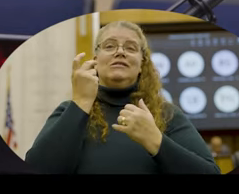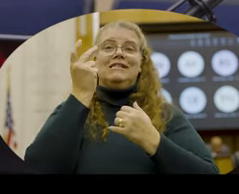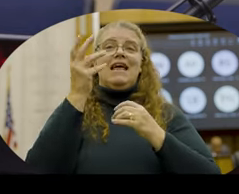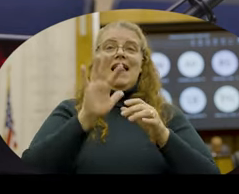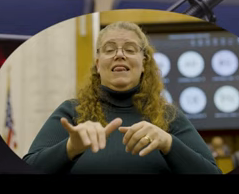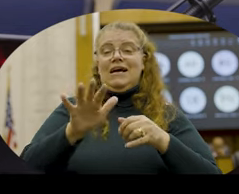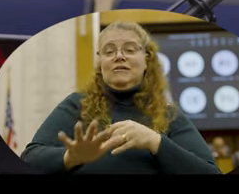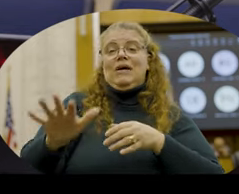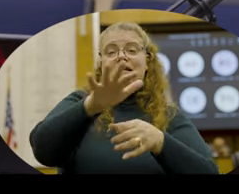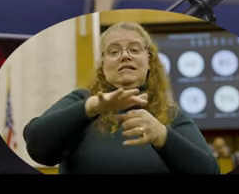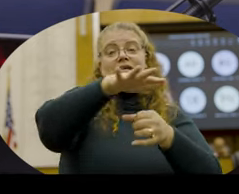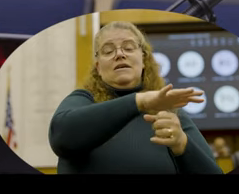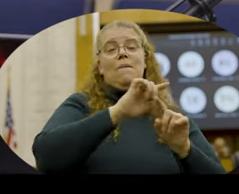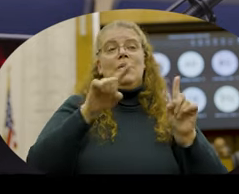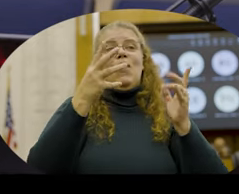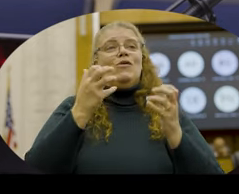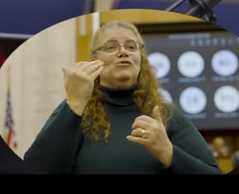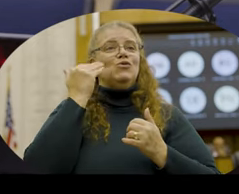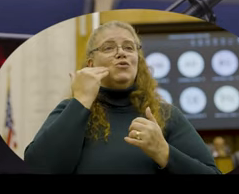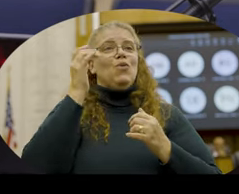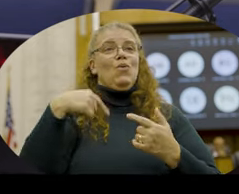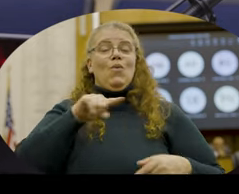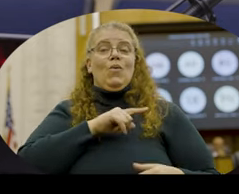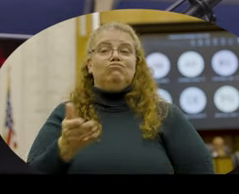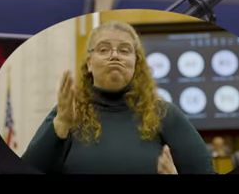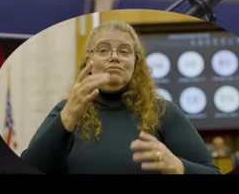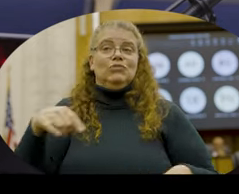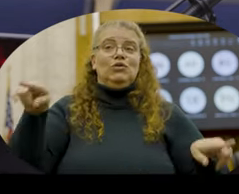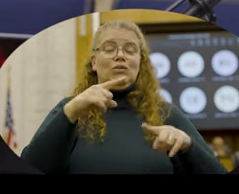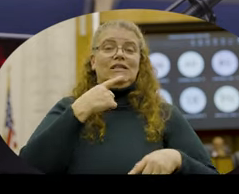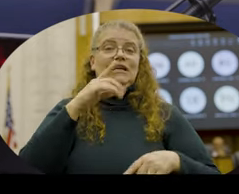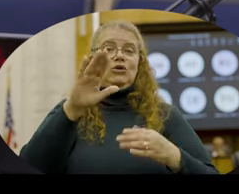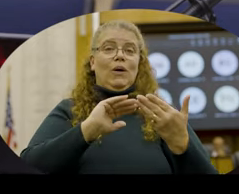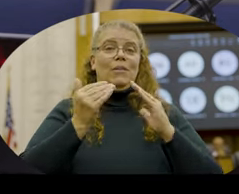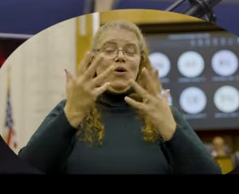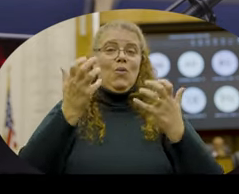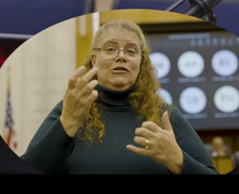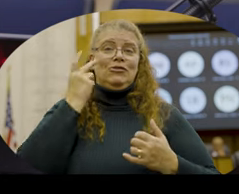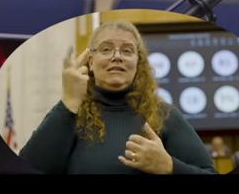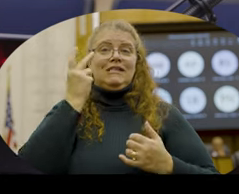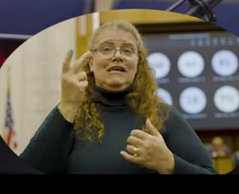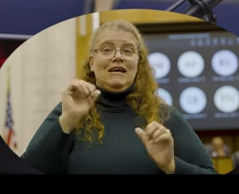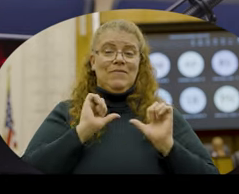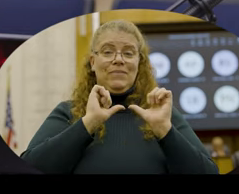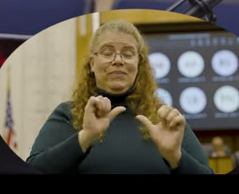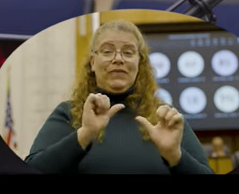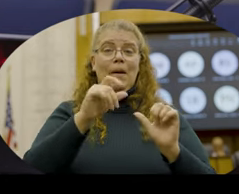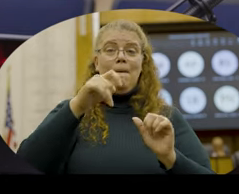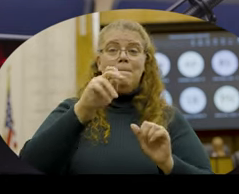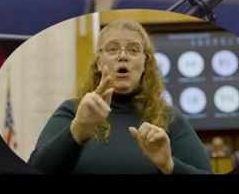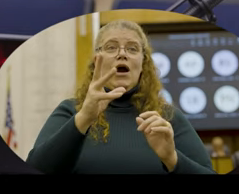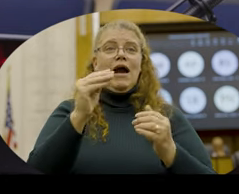been. And that's why I'm setting aside $200,000 to revamp and revive the History and Culture